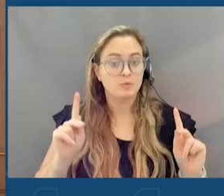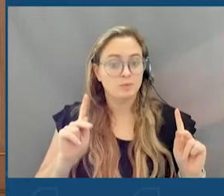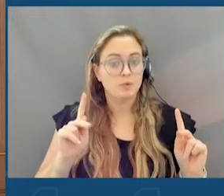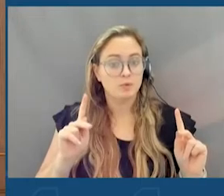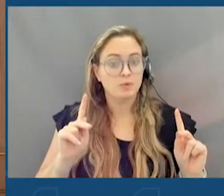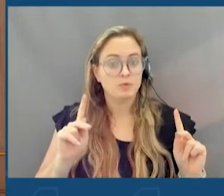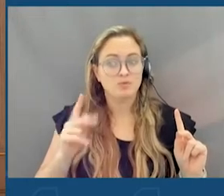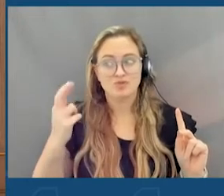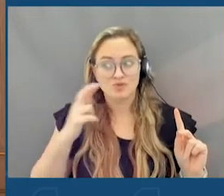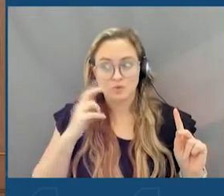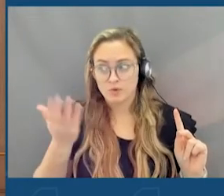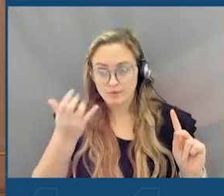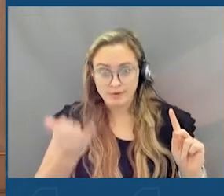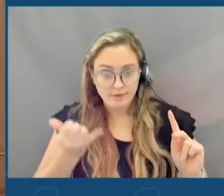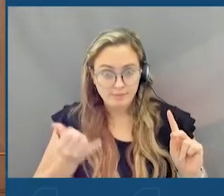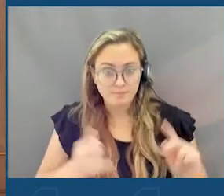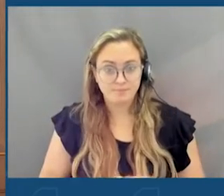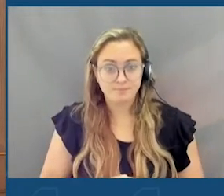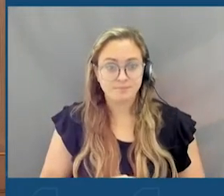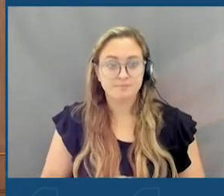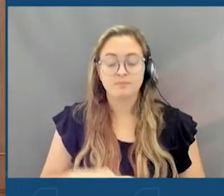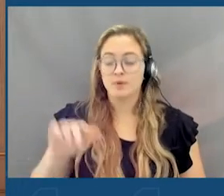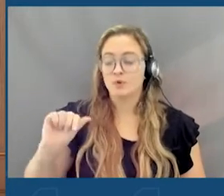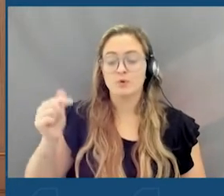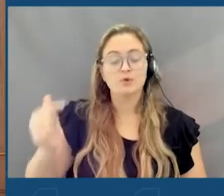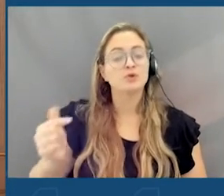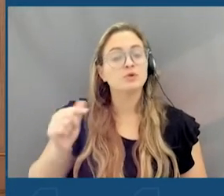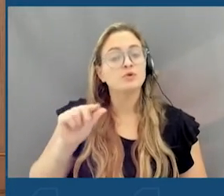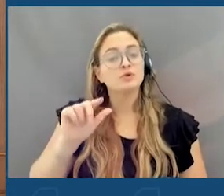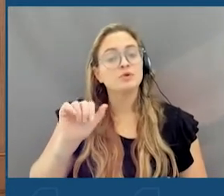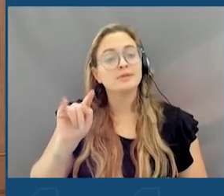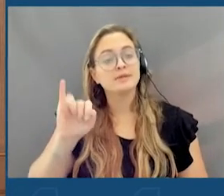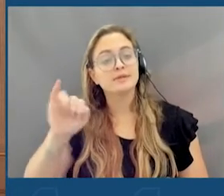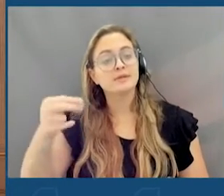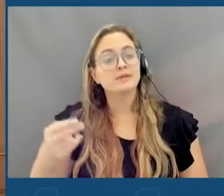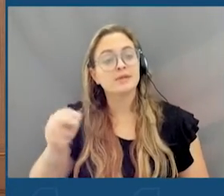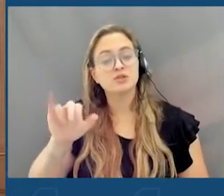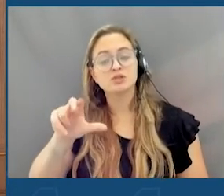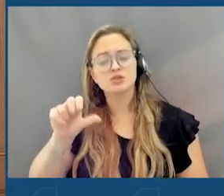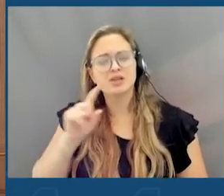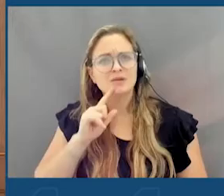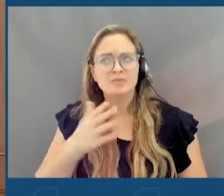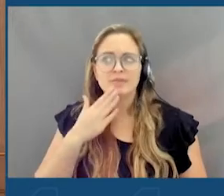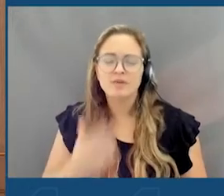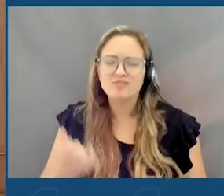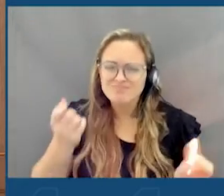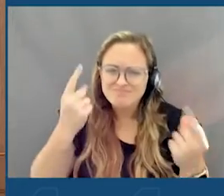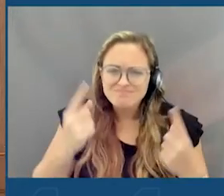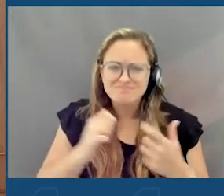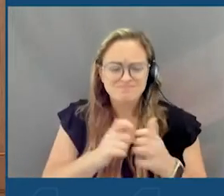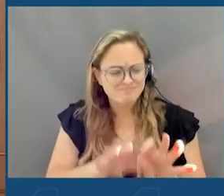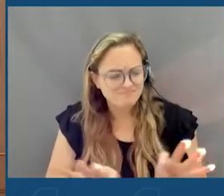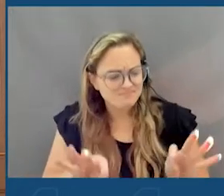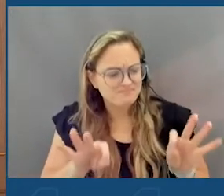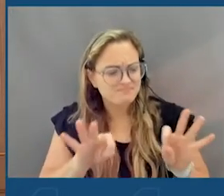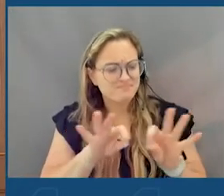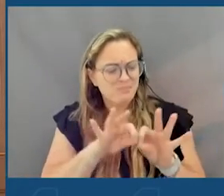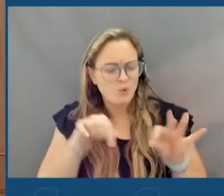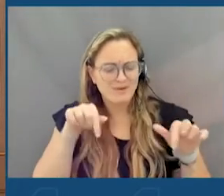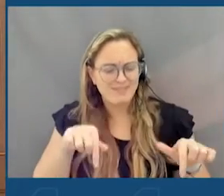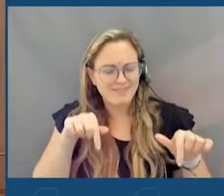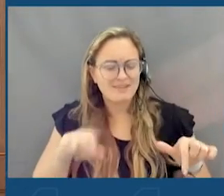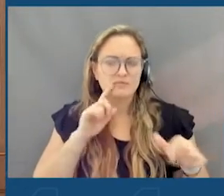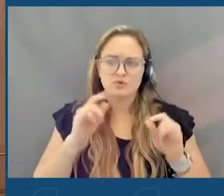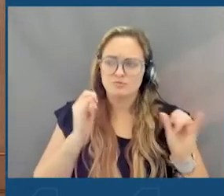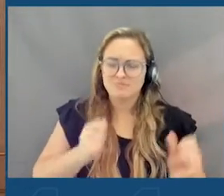here today. Attorney General Tish James, thank you for understanding how important this is to the individuals